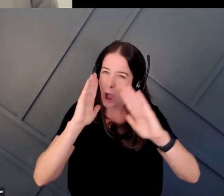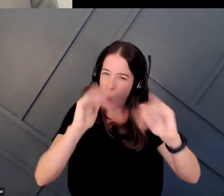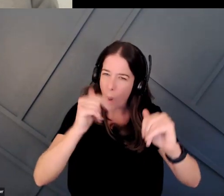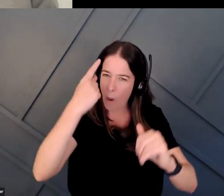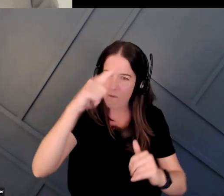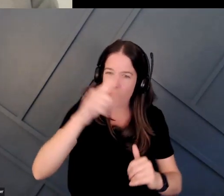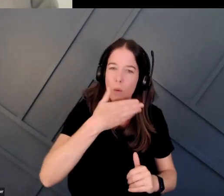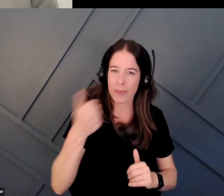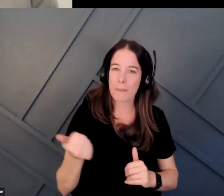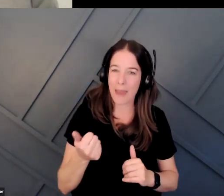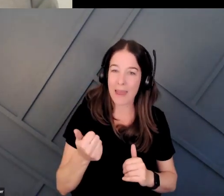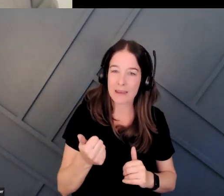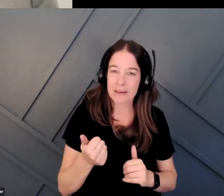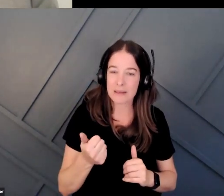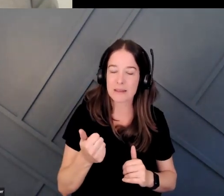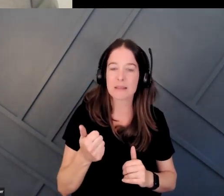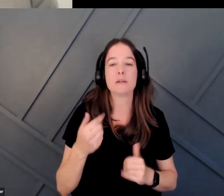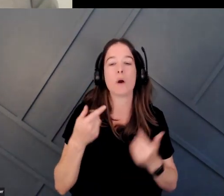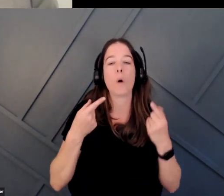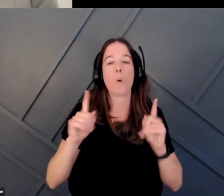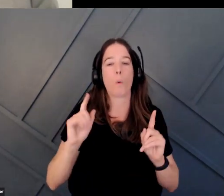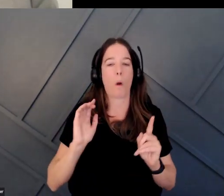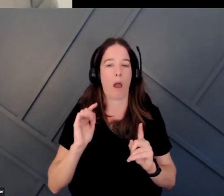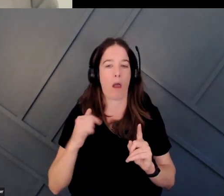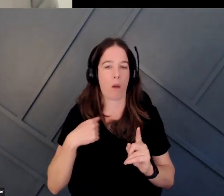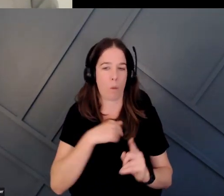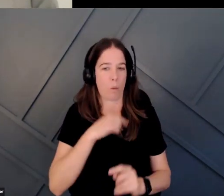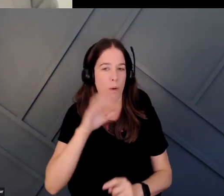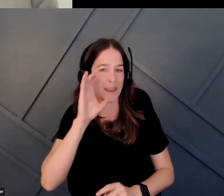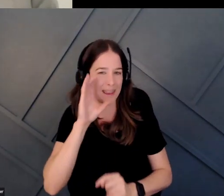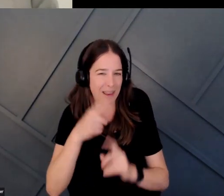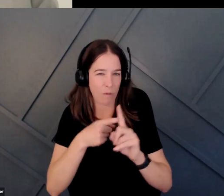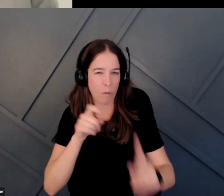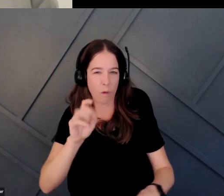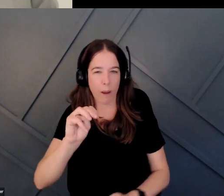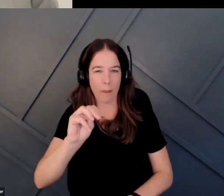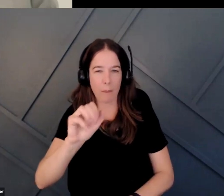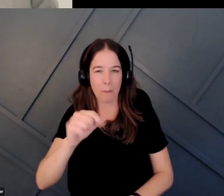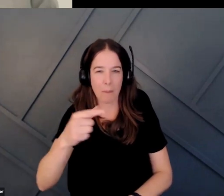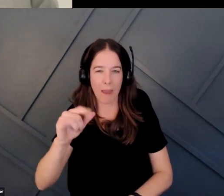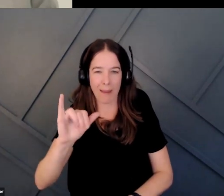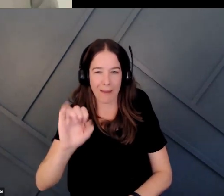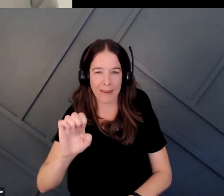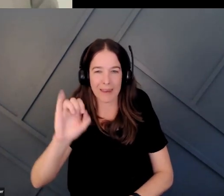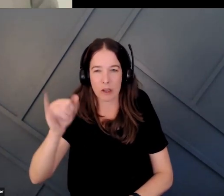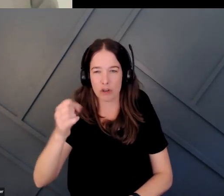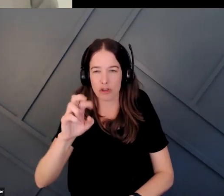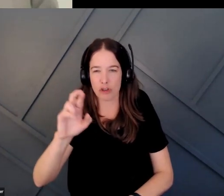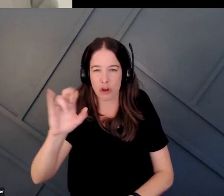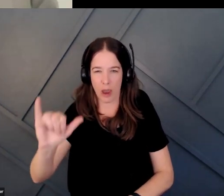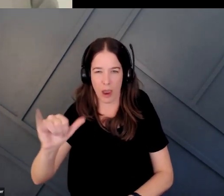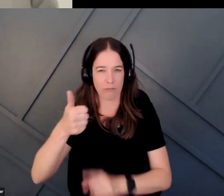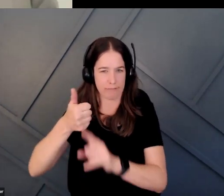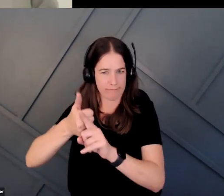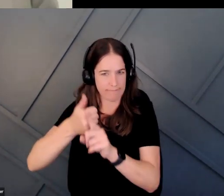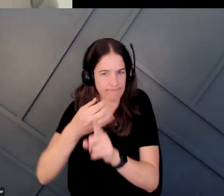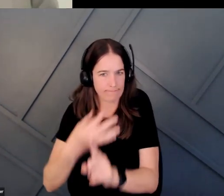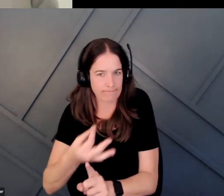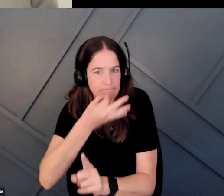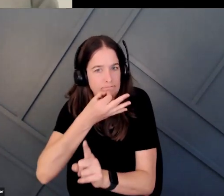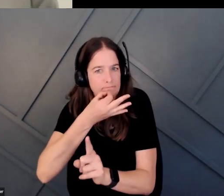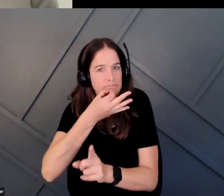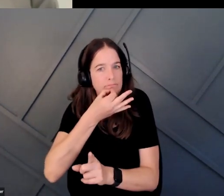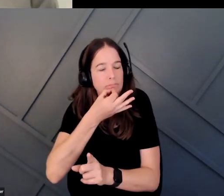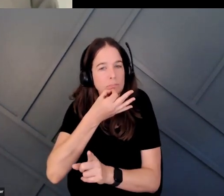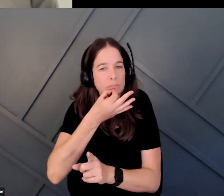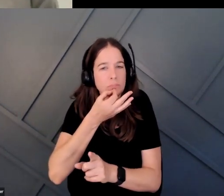listen to our expert speaker, Maggie Jerry, please keep that 7-degree threshold in mind as you think about what it will take to educate and